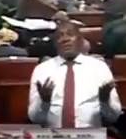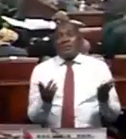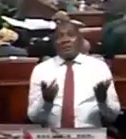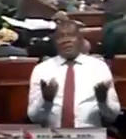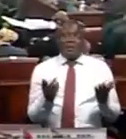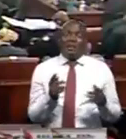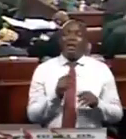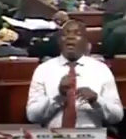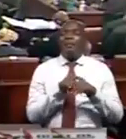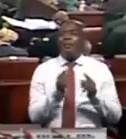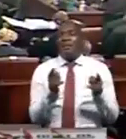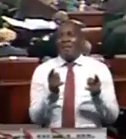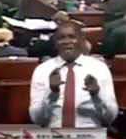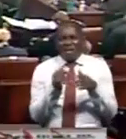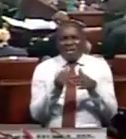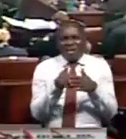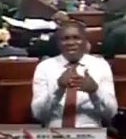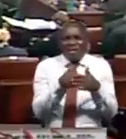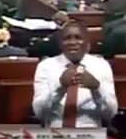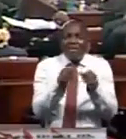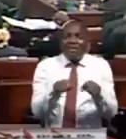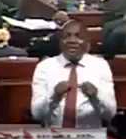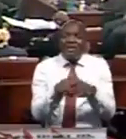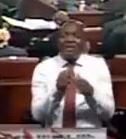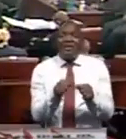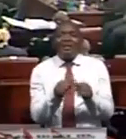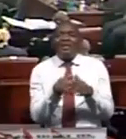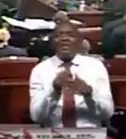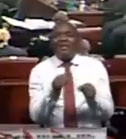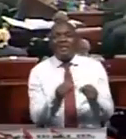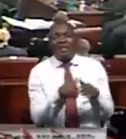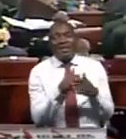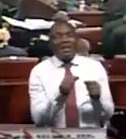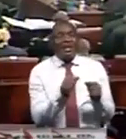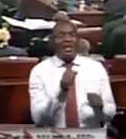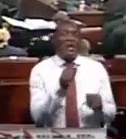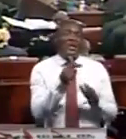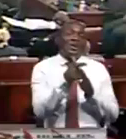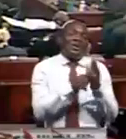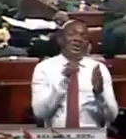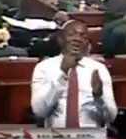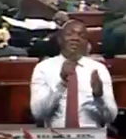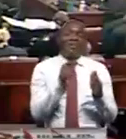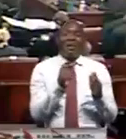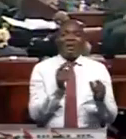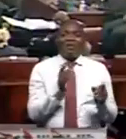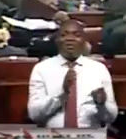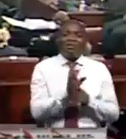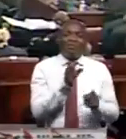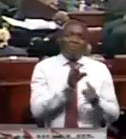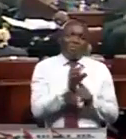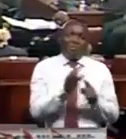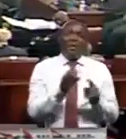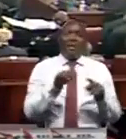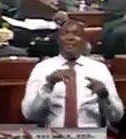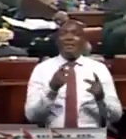yes, but my Lord, how can the law say that a party compel a party to give evidence by all means? No,